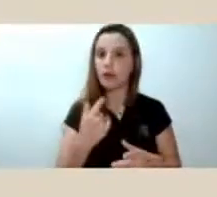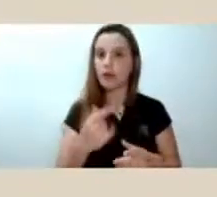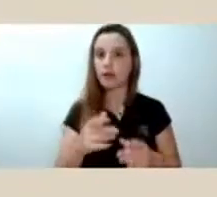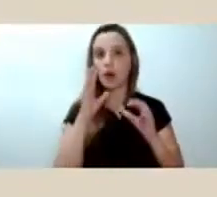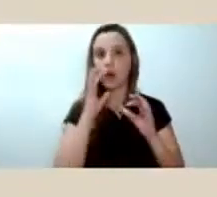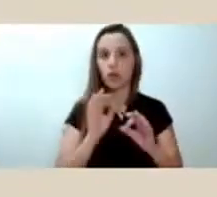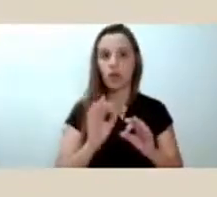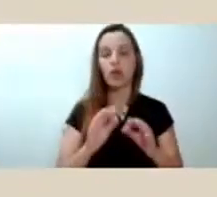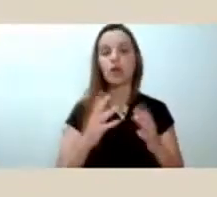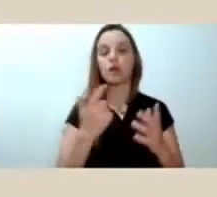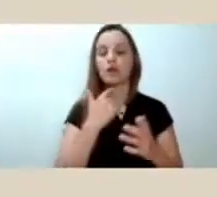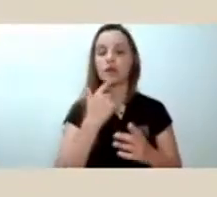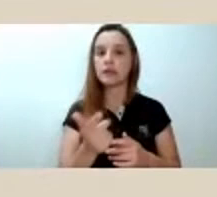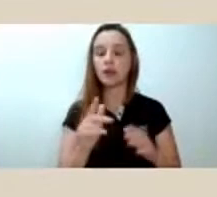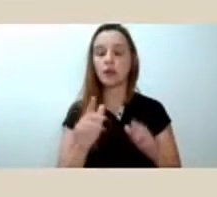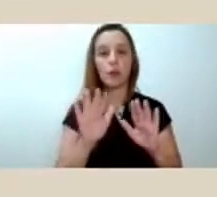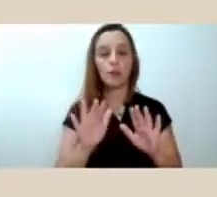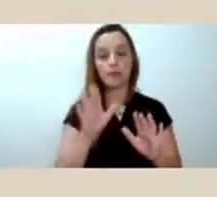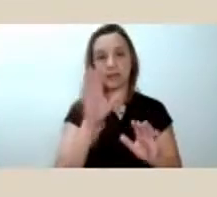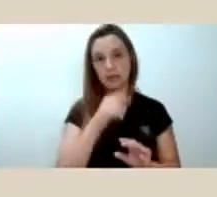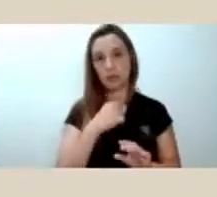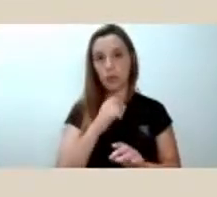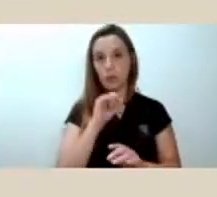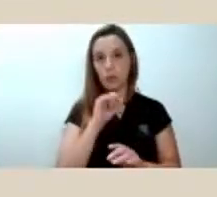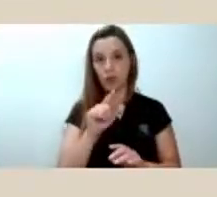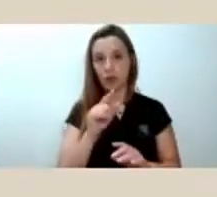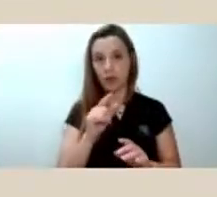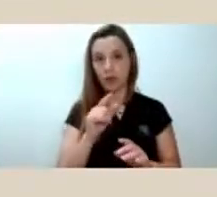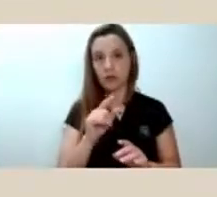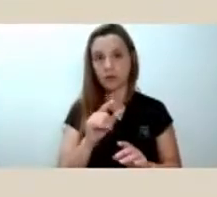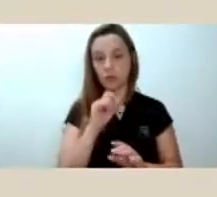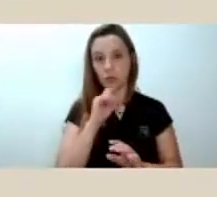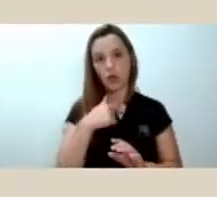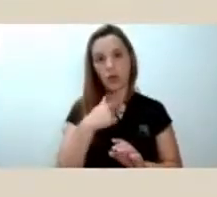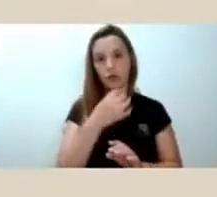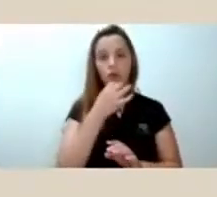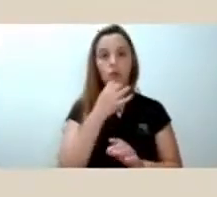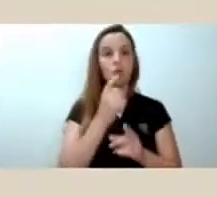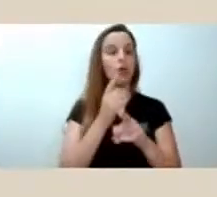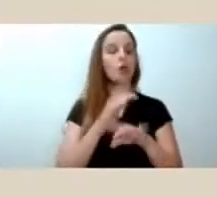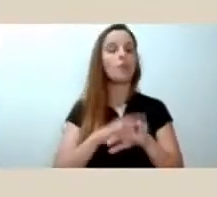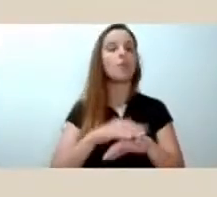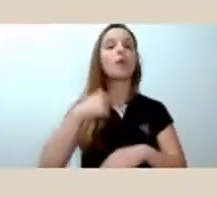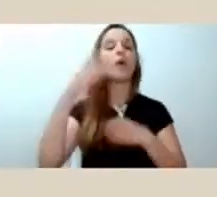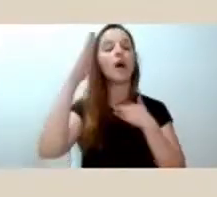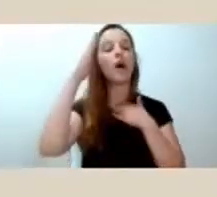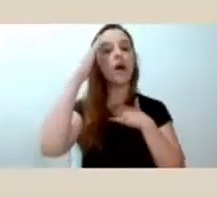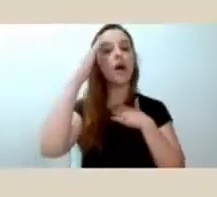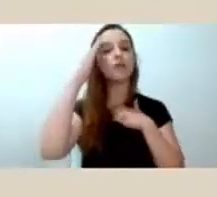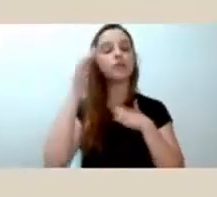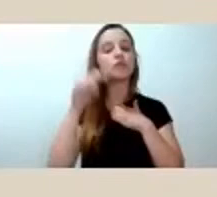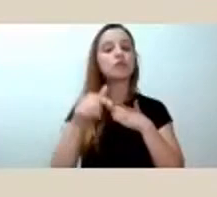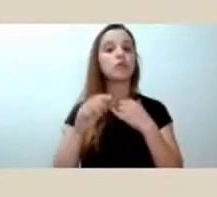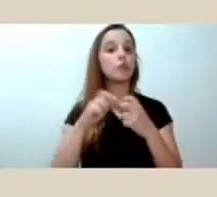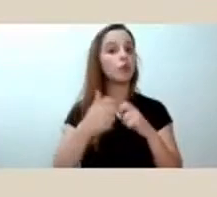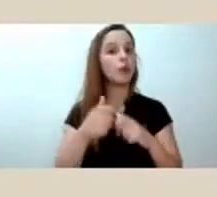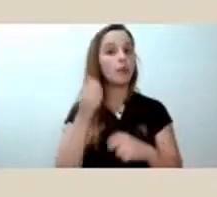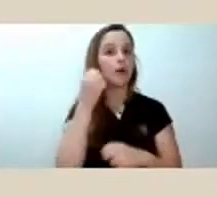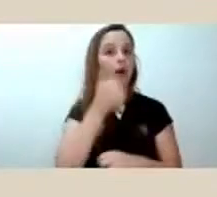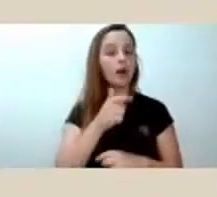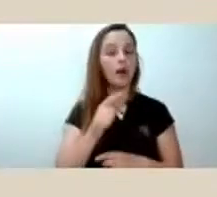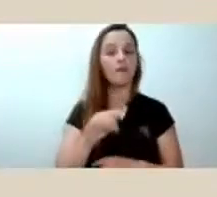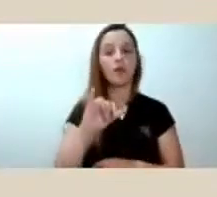disclaimers for, if I may just address this briefly, because I think these are really important issues that Yolanda is bringing up. And I want to make